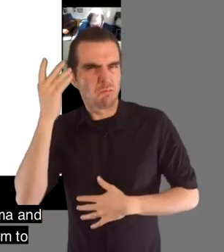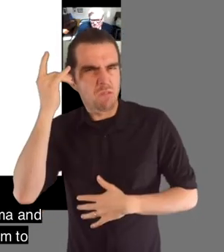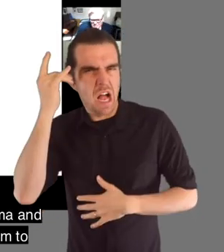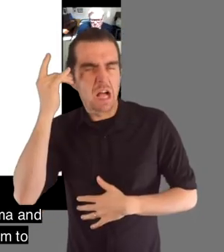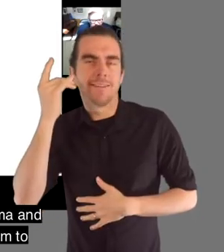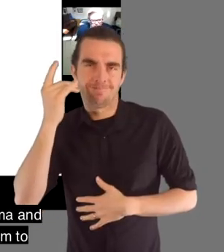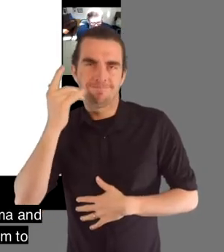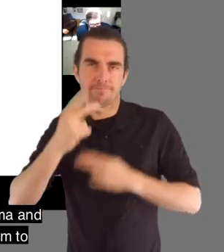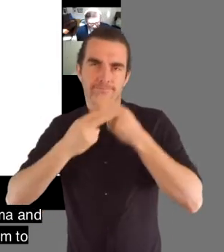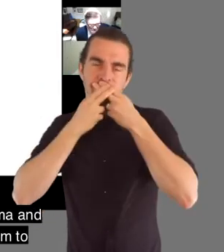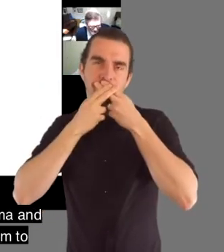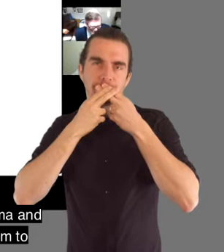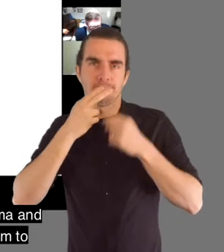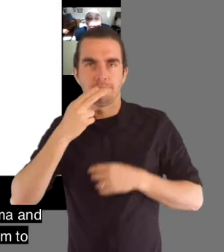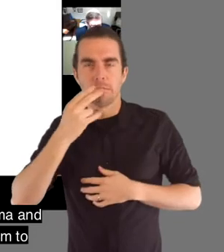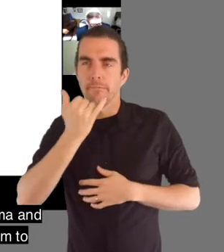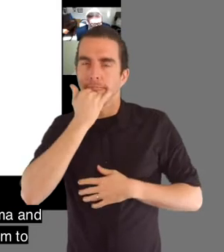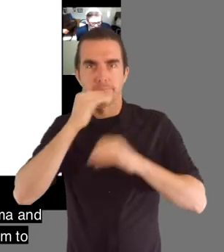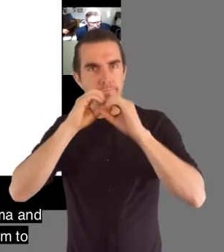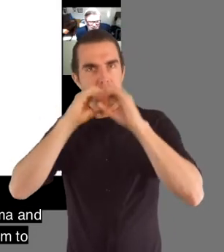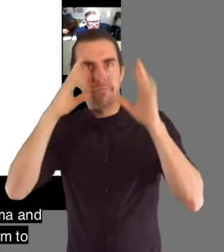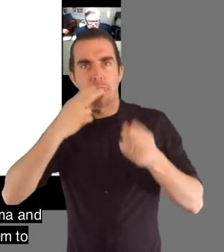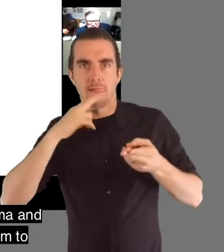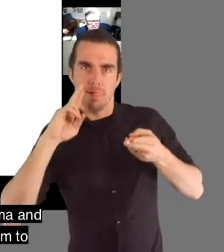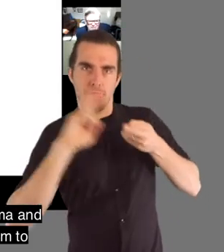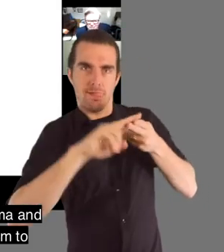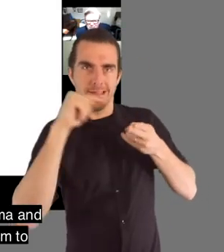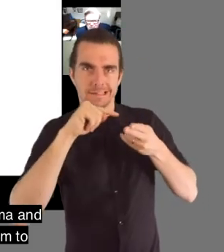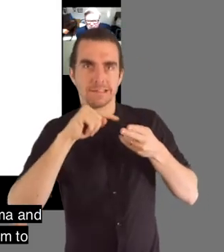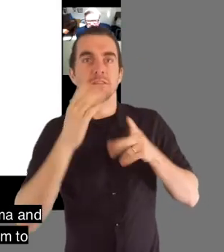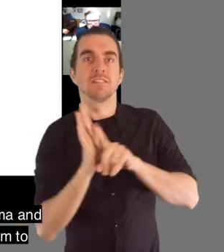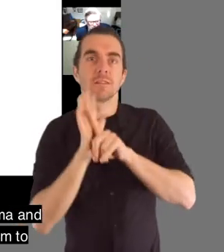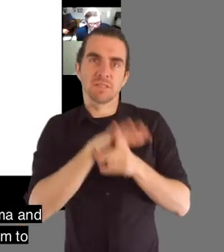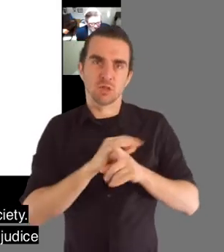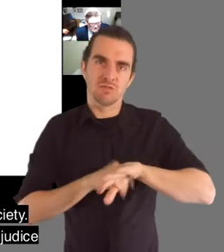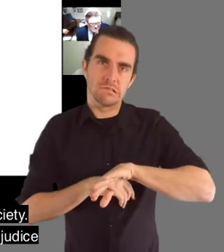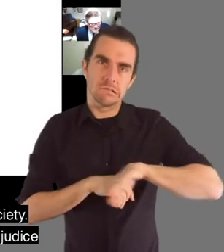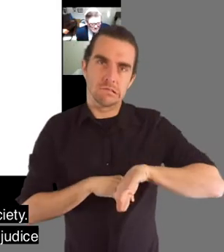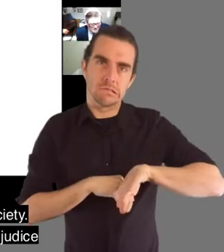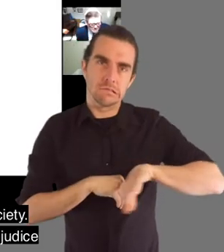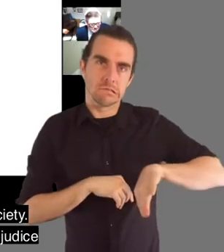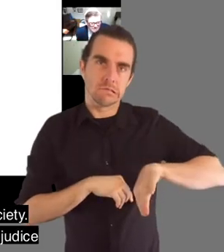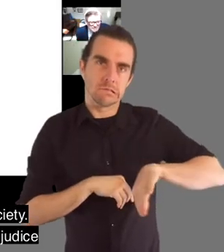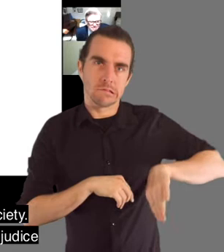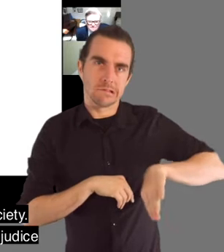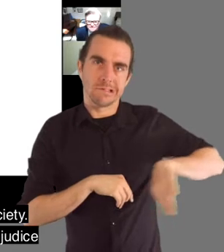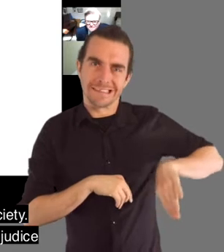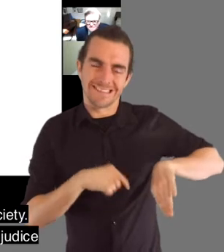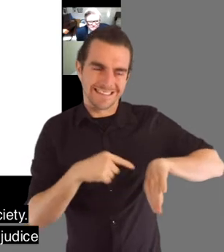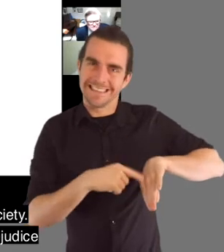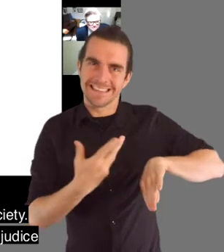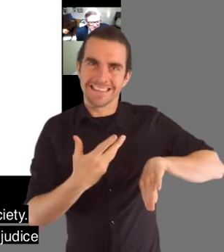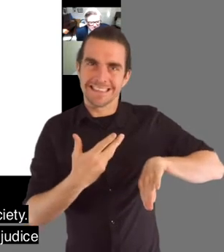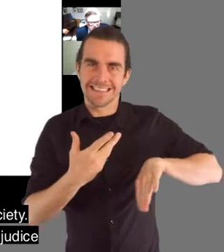A contributing factor to this is stigma and discrimination, which pushes them to corners both at home and